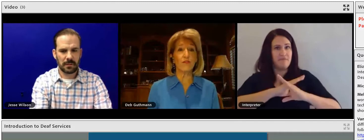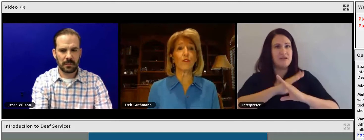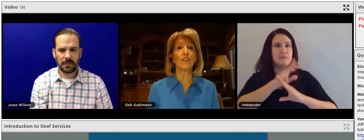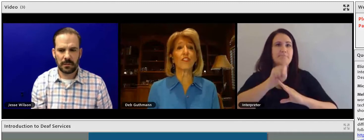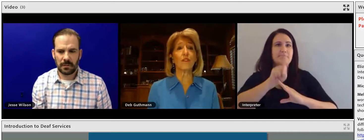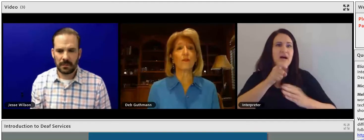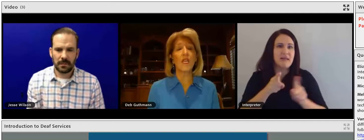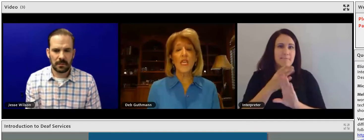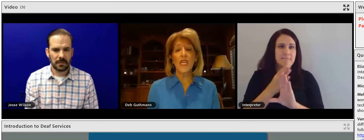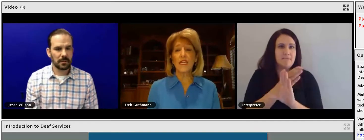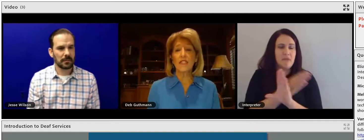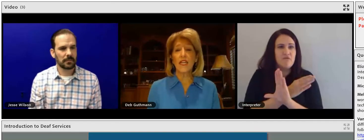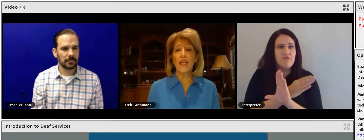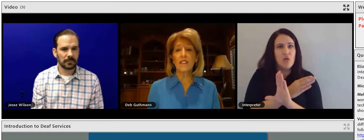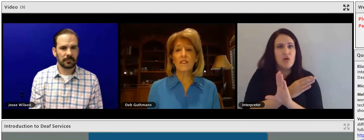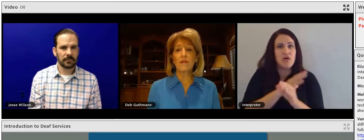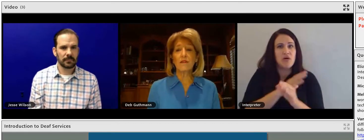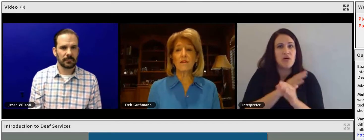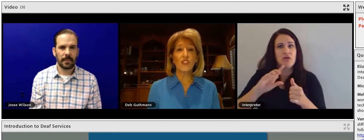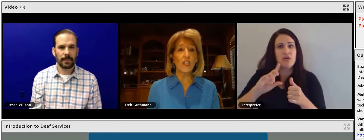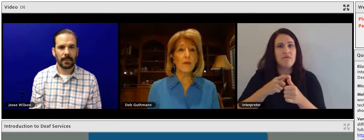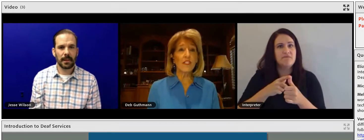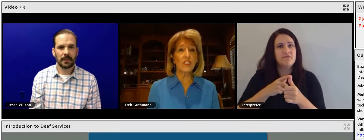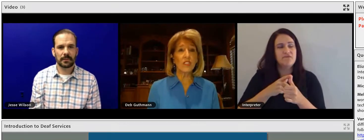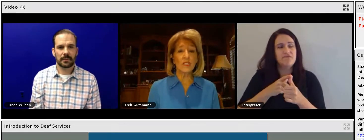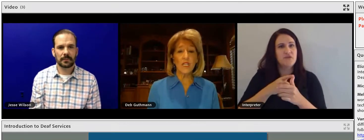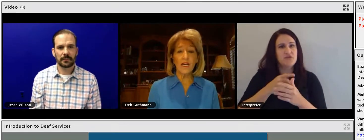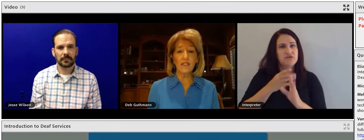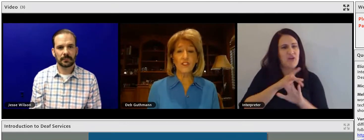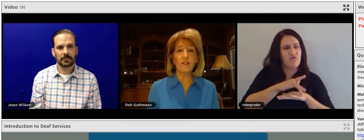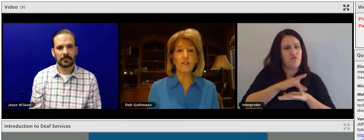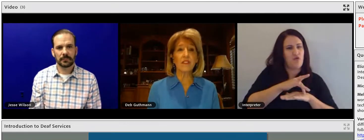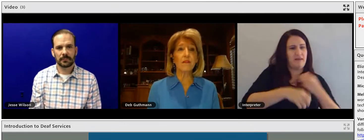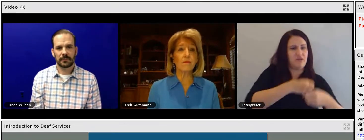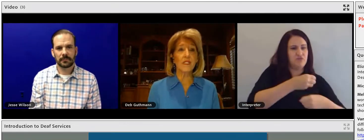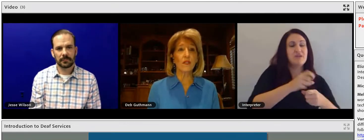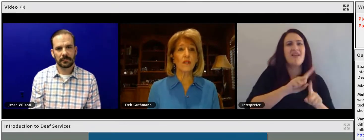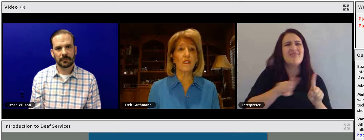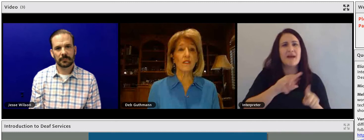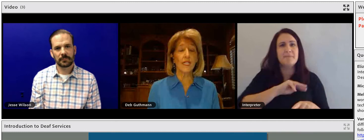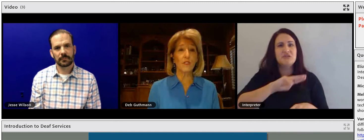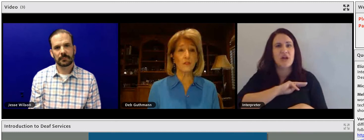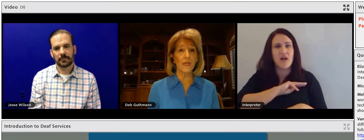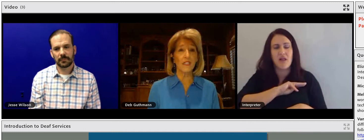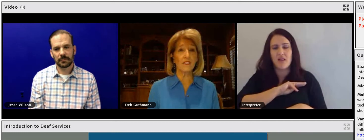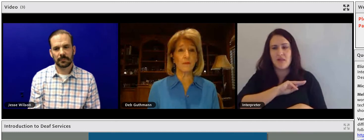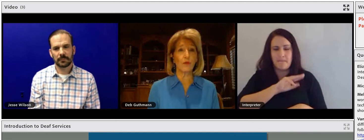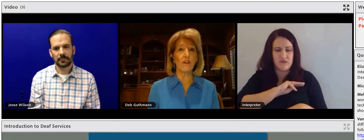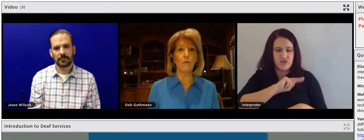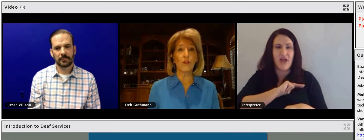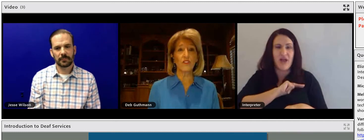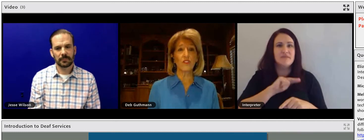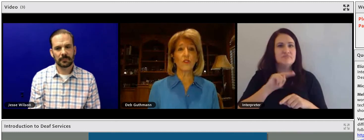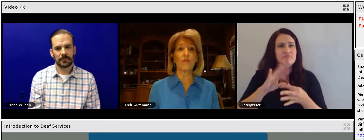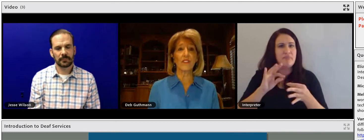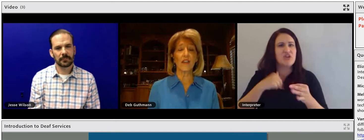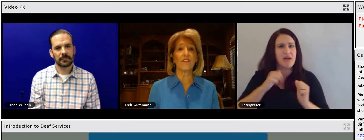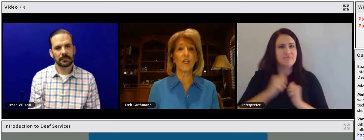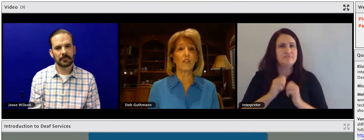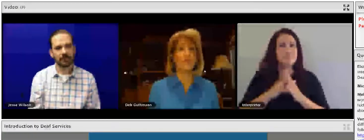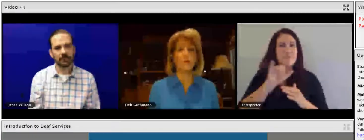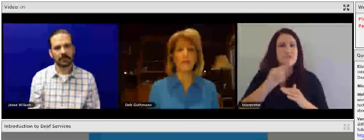happen prior to first use. And as Michelle mentioned, I started the Minnesota Chemical Dependency